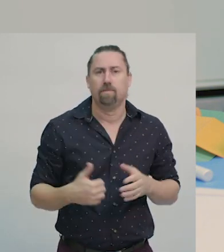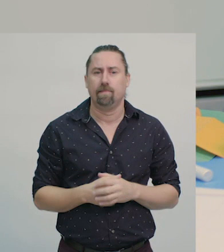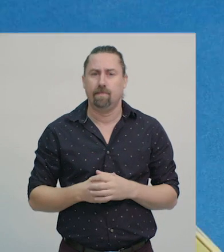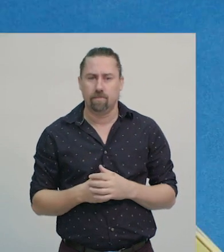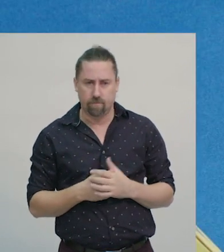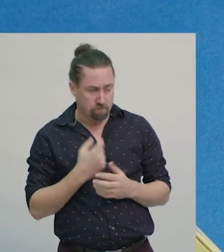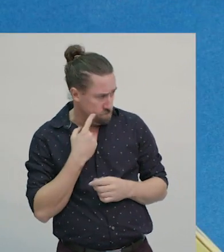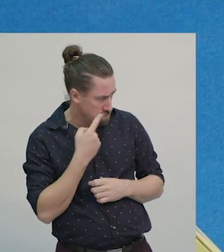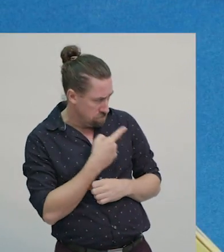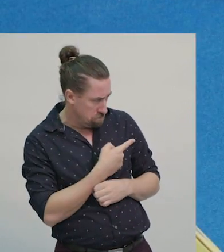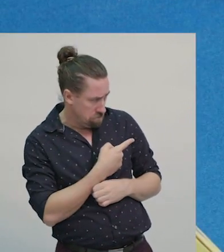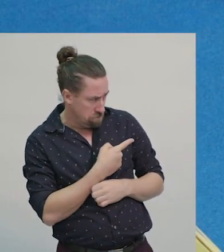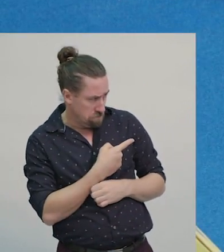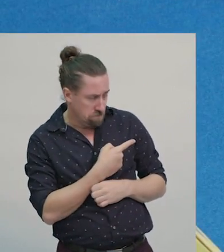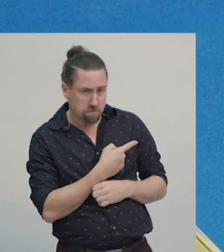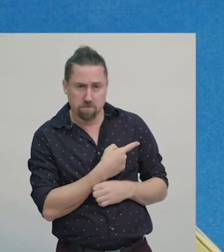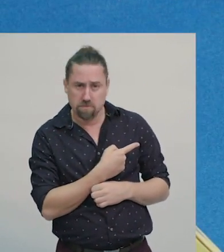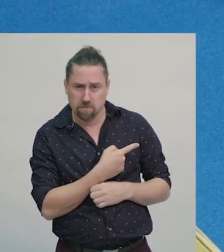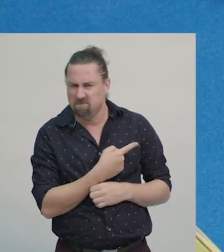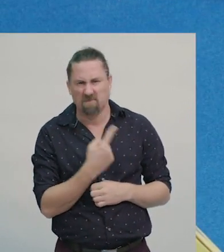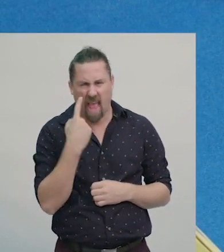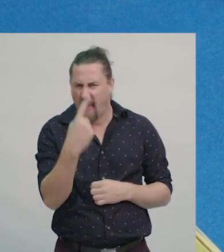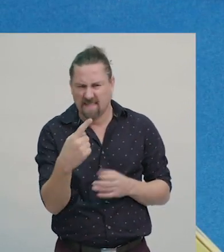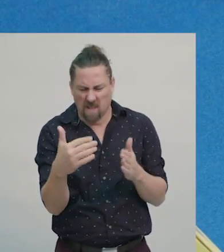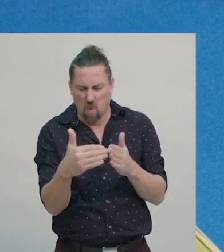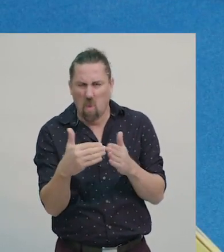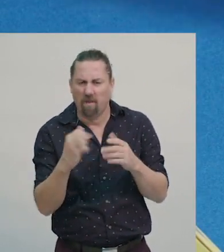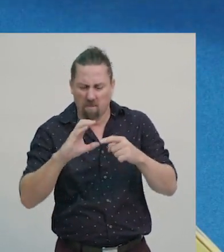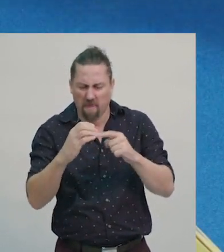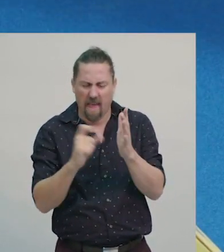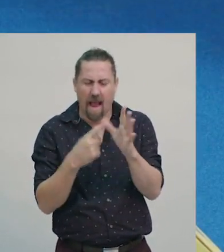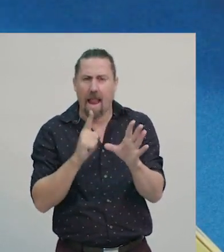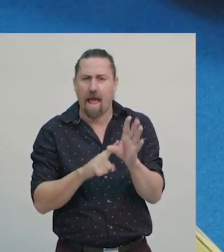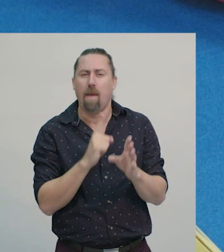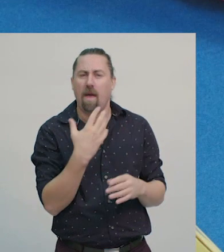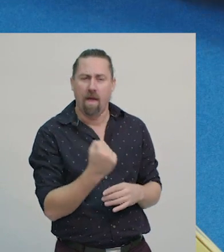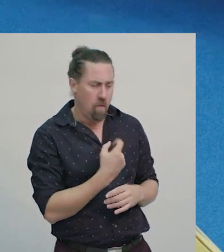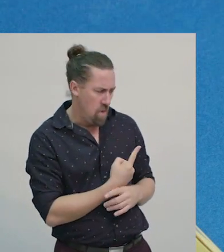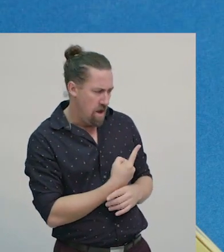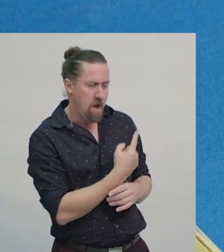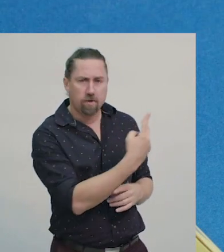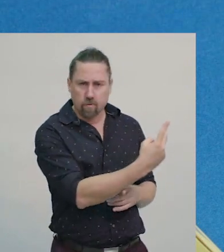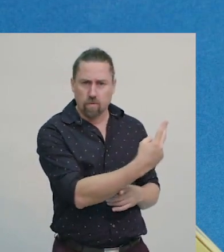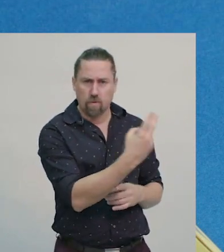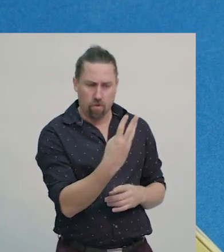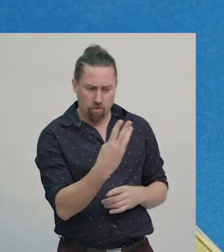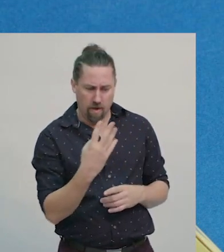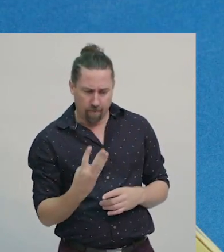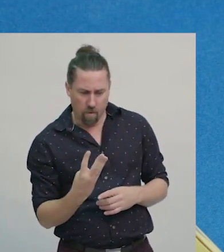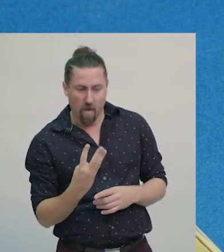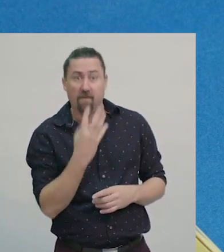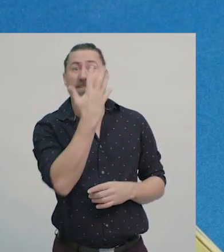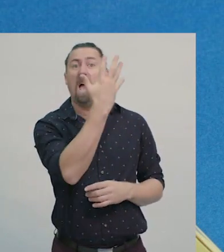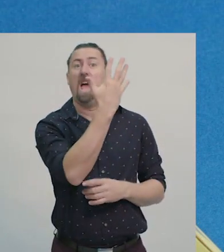model, the modelling clay is covering our vertices. There are 1, 2, 3,